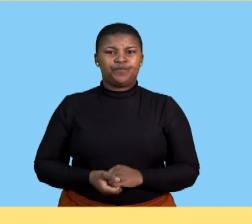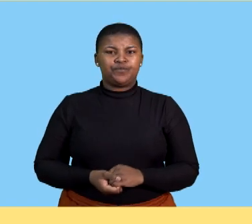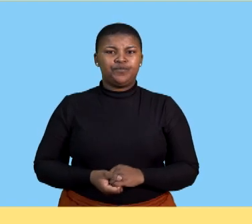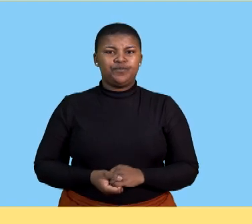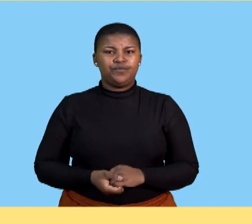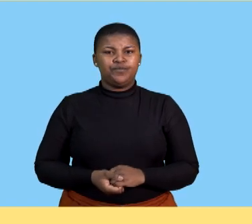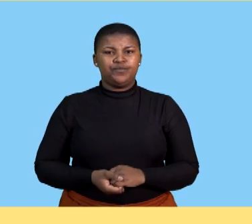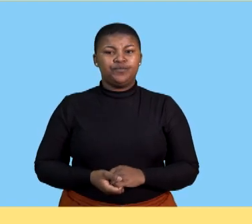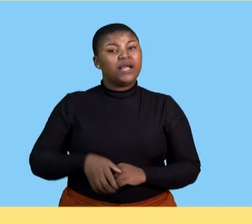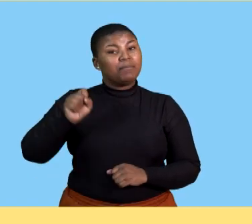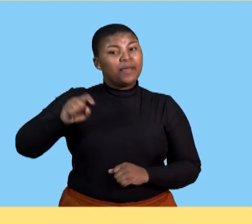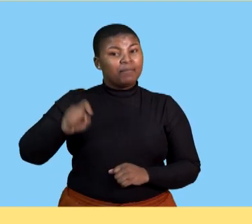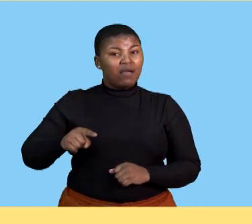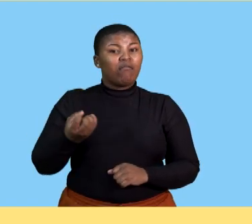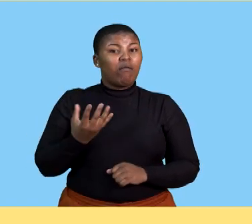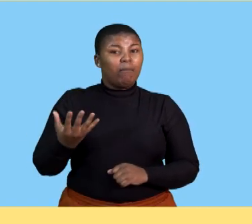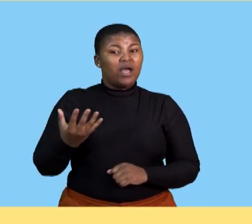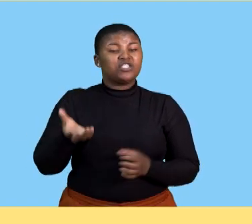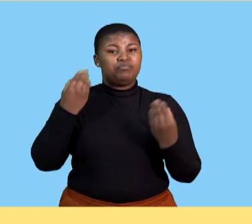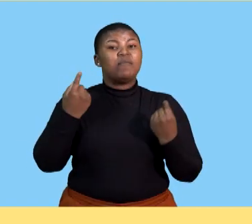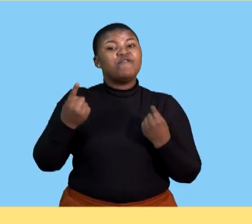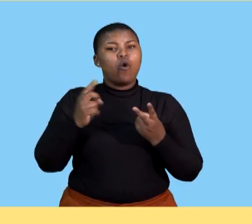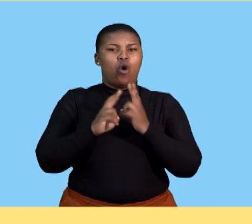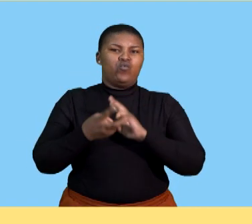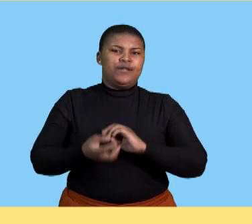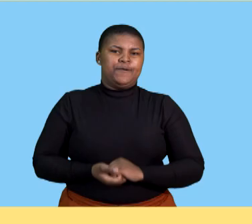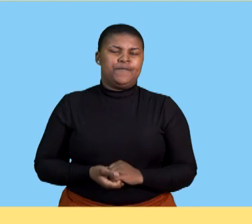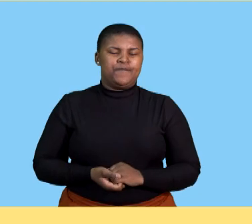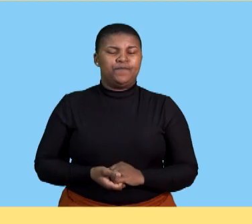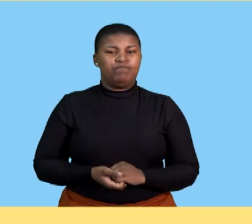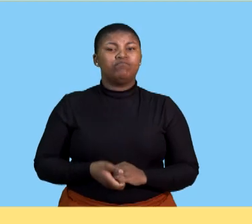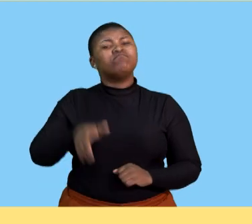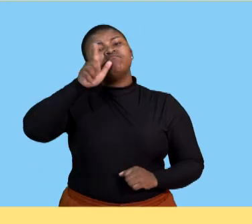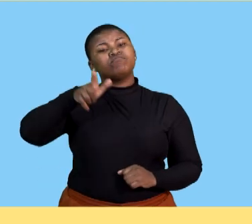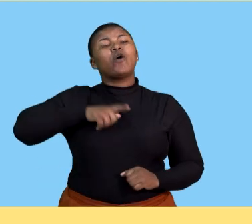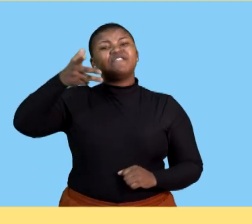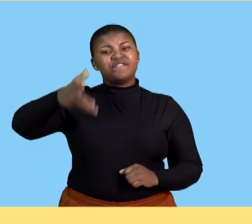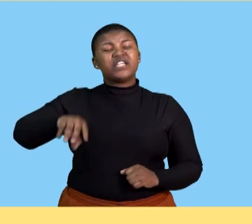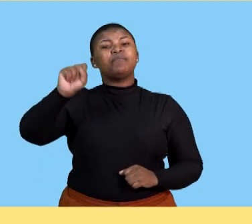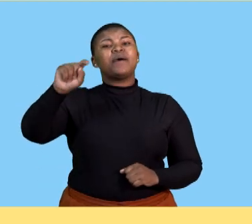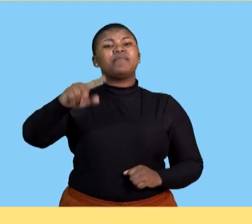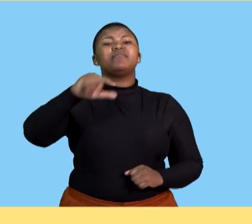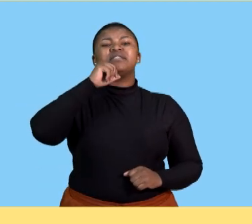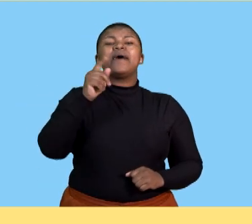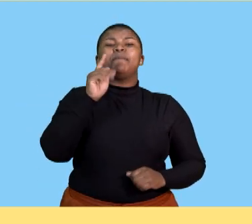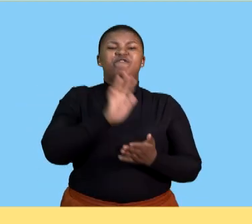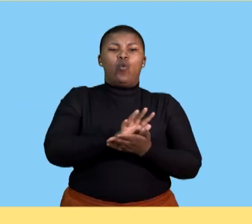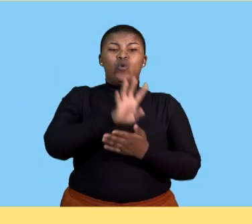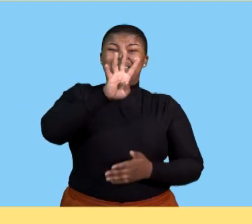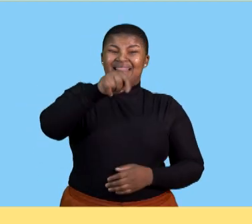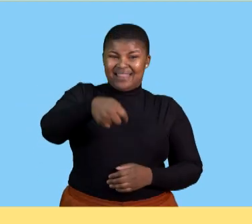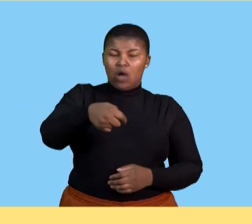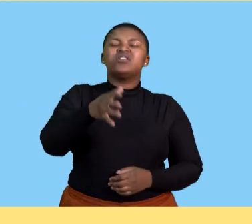46,000. That is my balance on the loan. We are told that repayments of 14,000